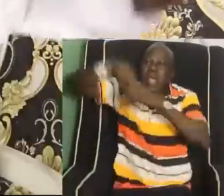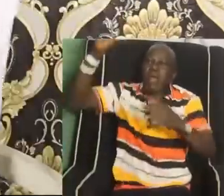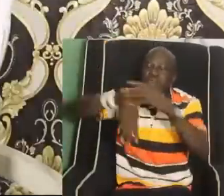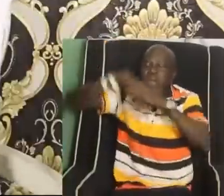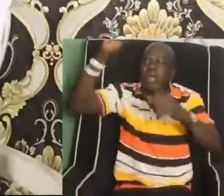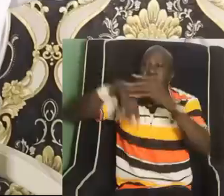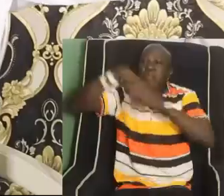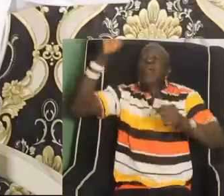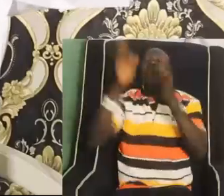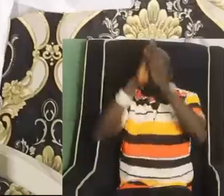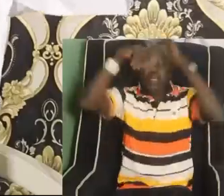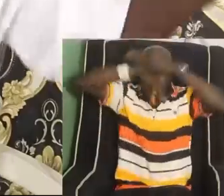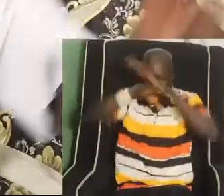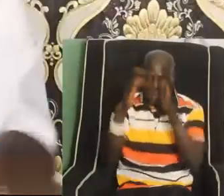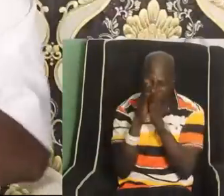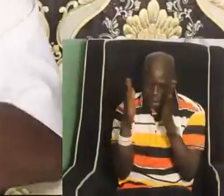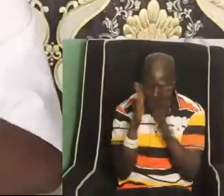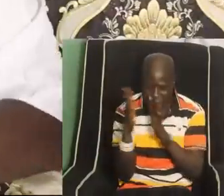jade.